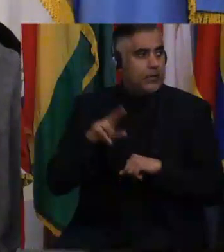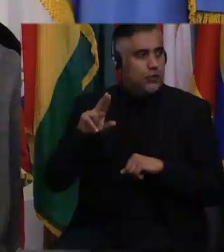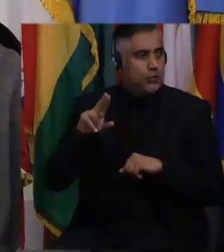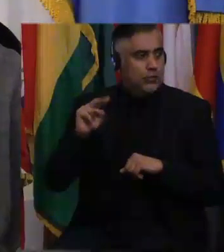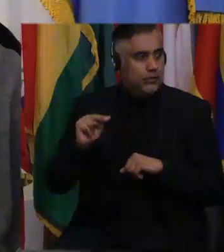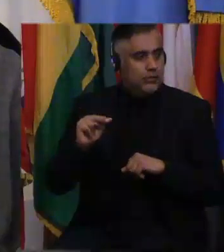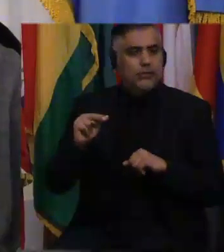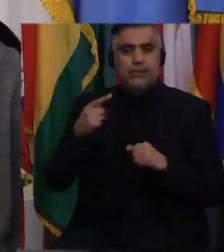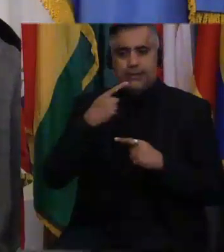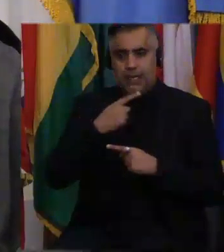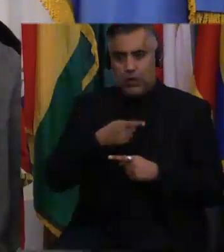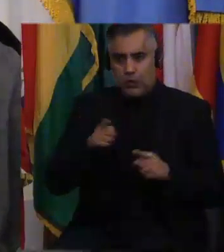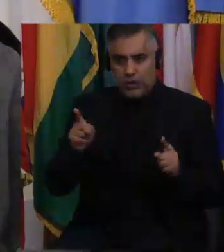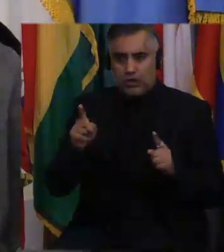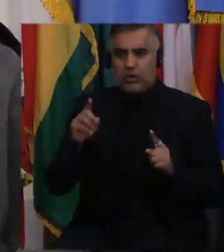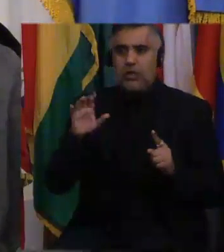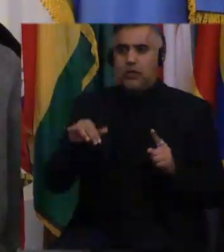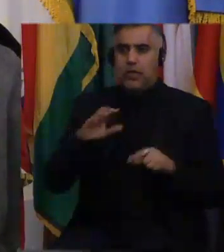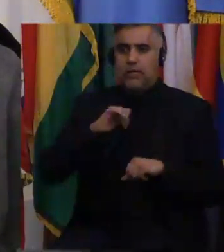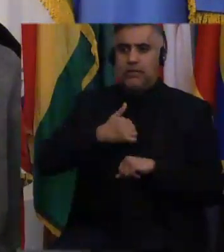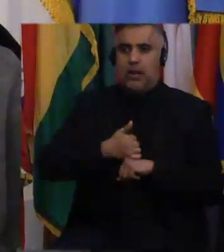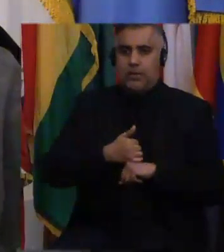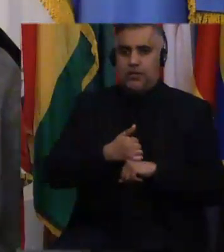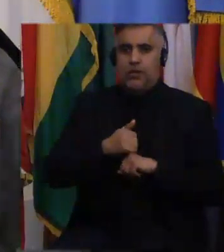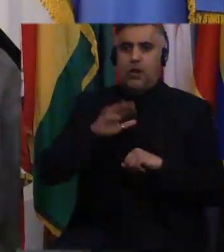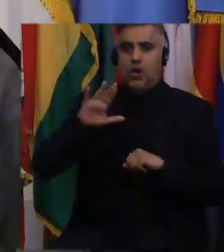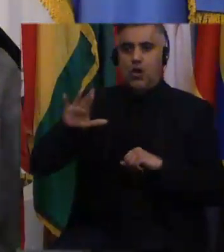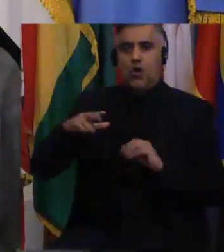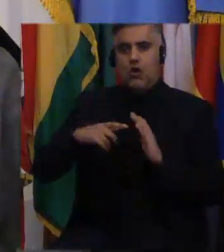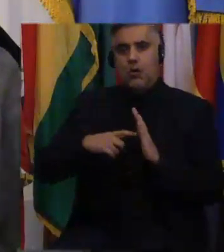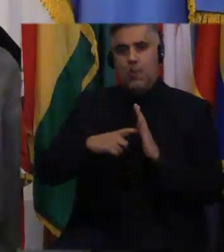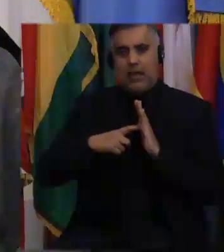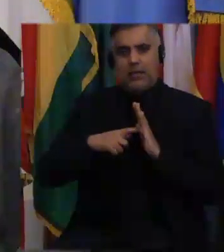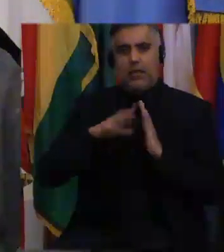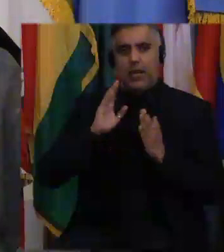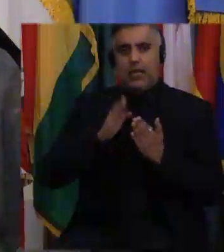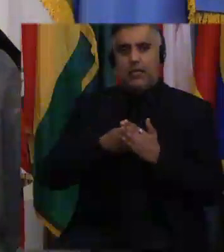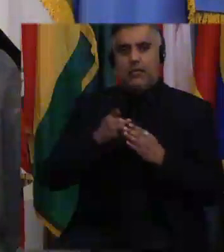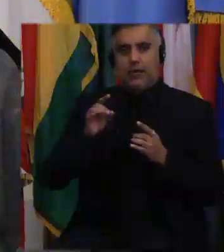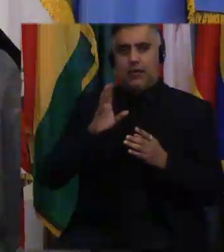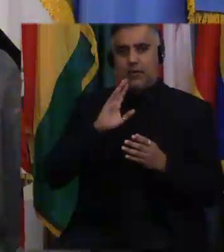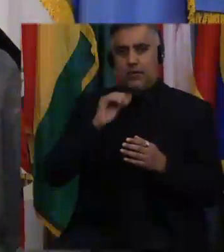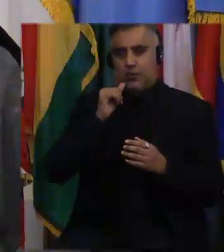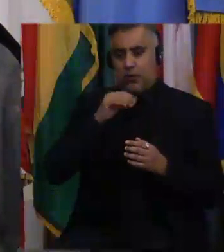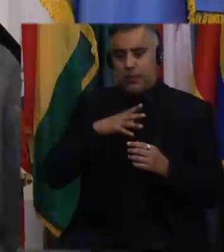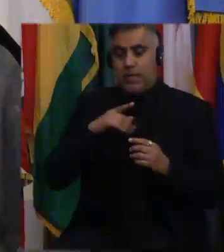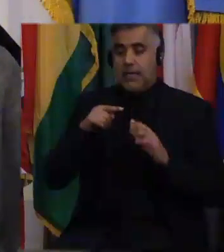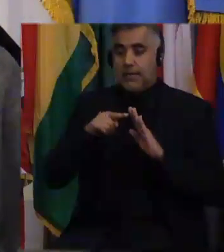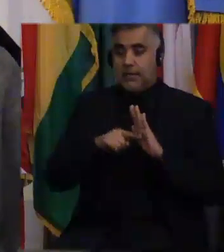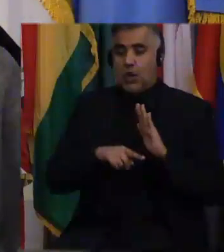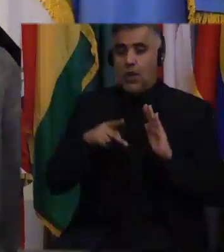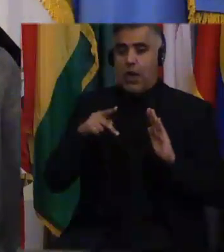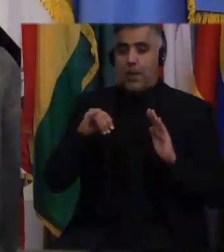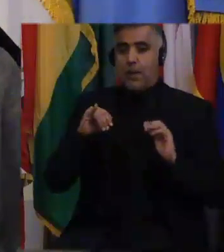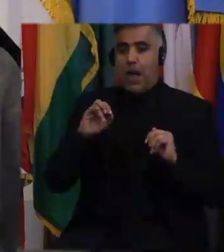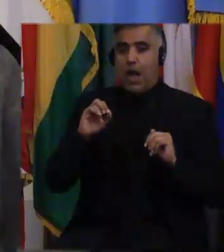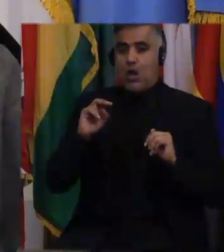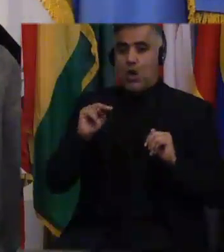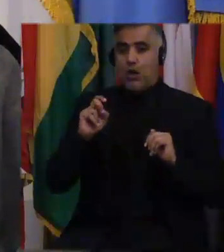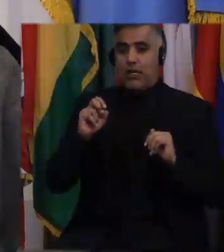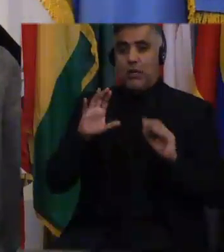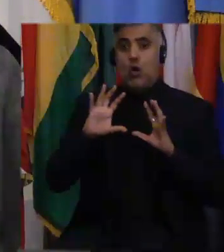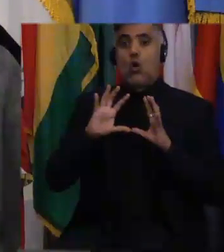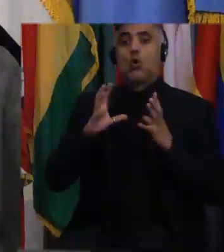United Nations Declaration that establishes her mandate on violence against women. These were the pioneer